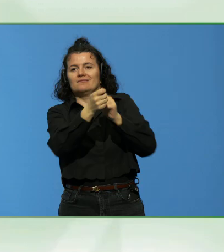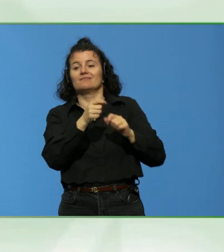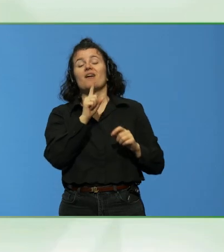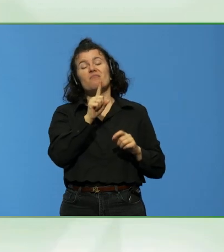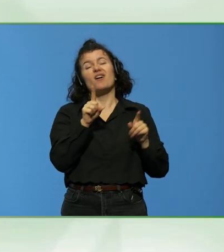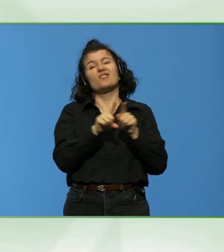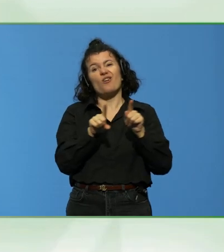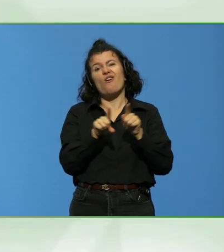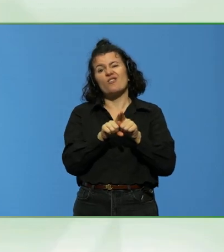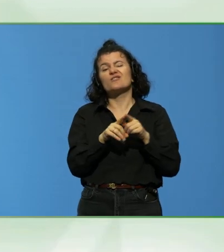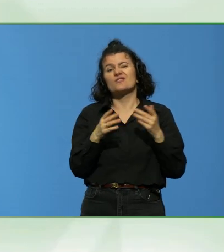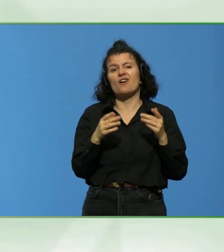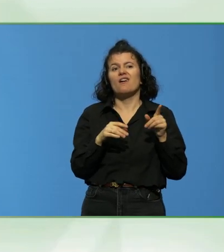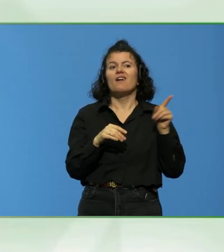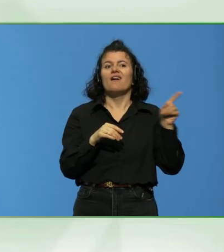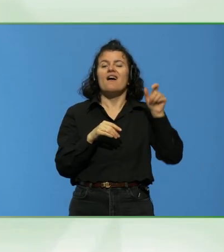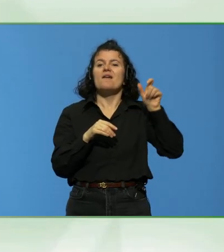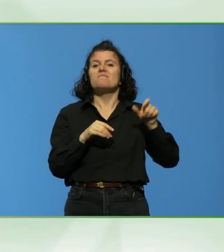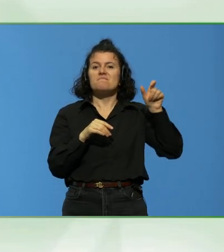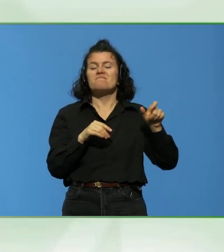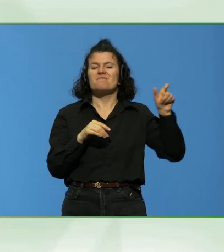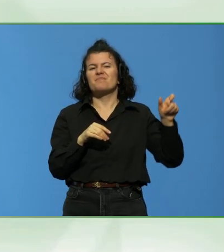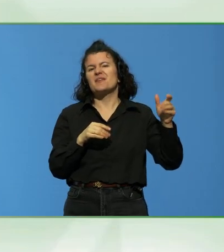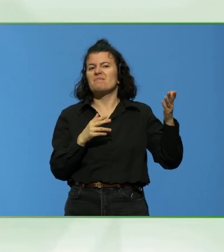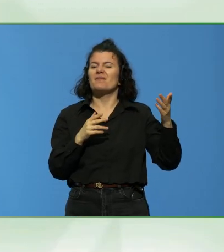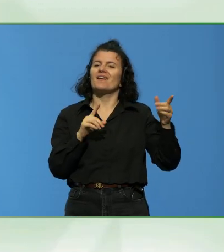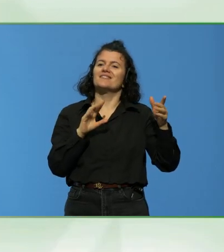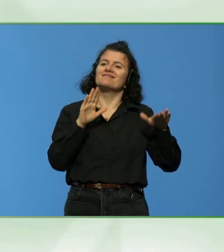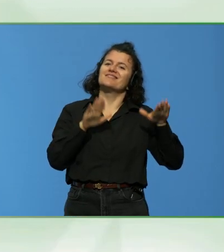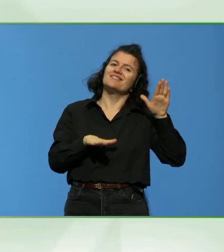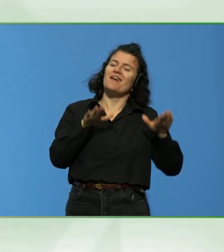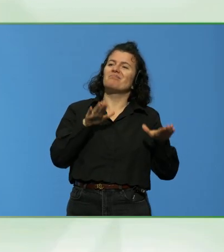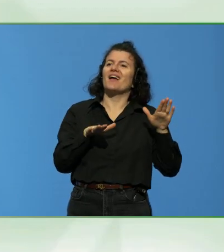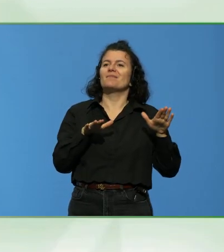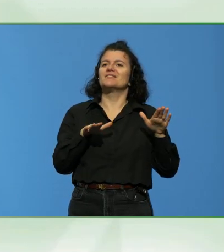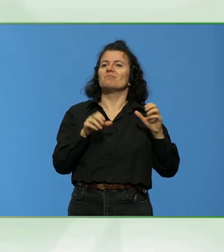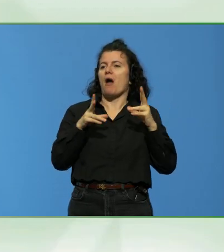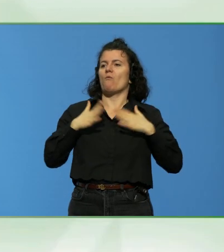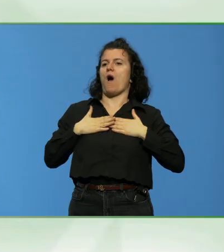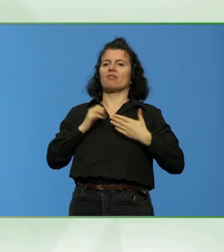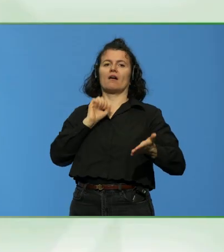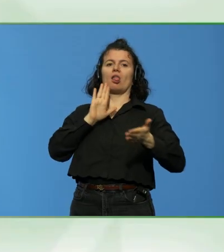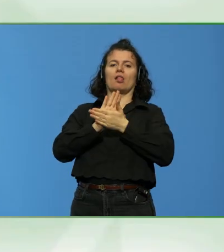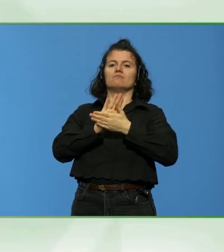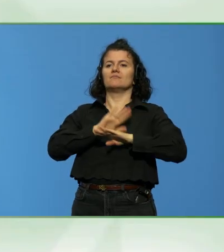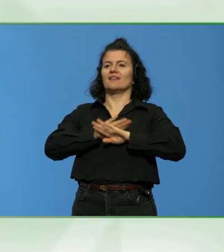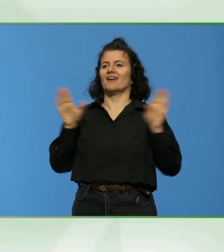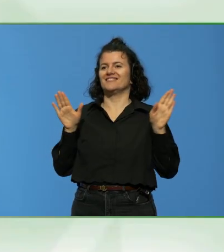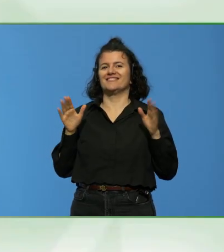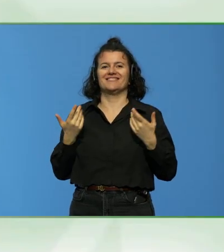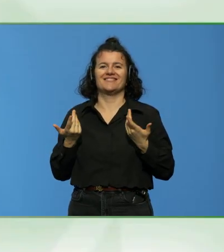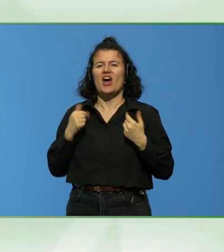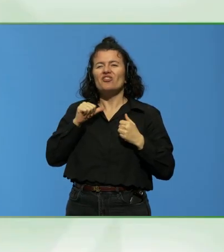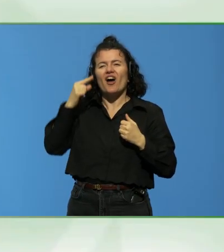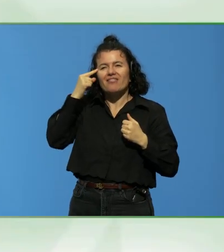people doing things in a certain way just to get the commission, not because they care about the topic, because they want to produce good work, and especially because